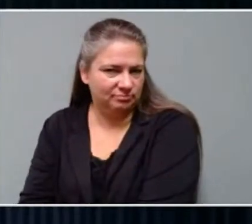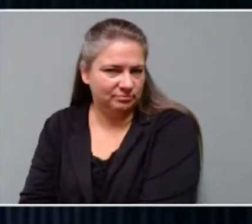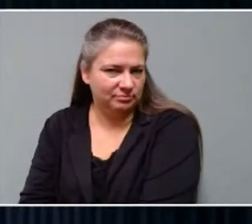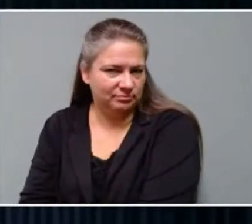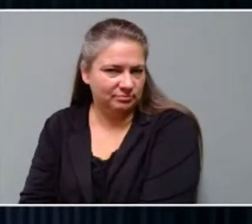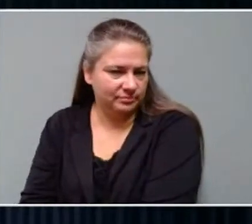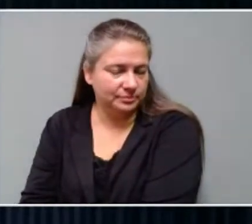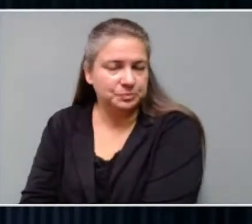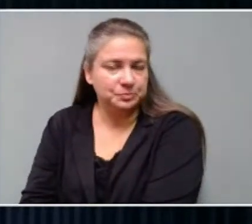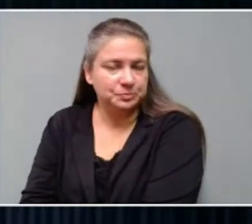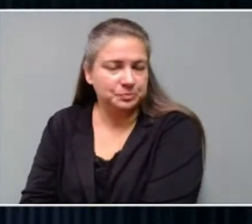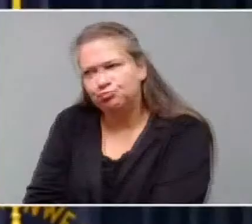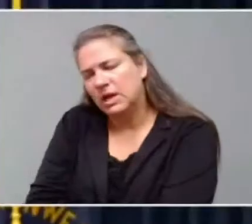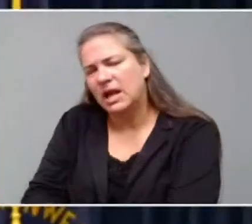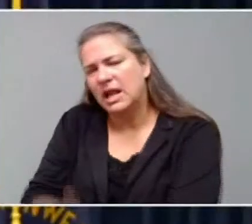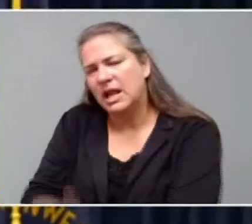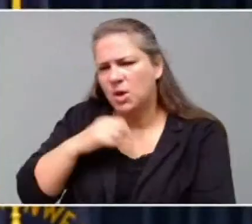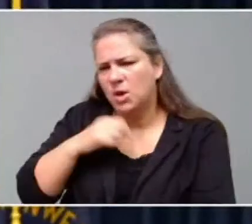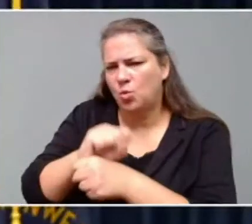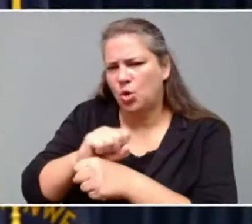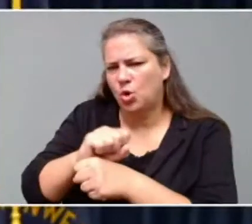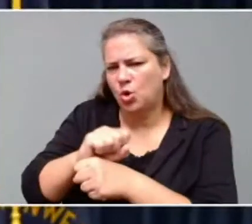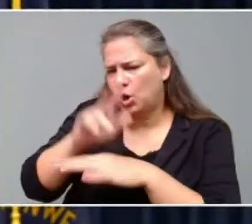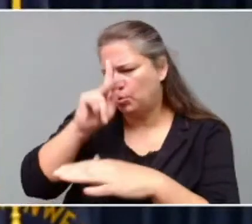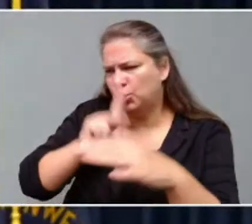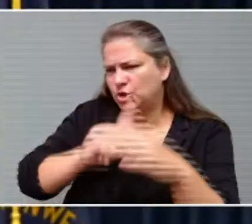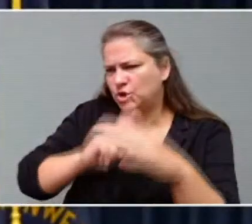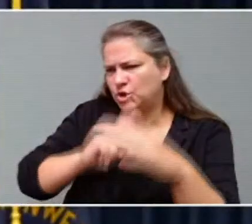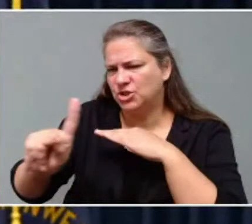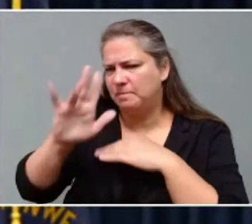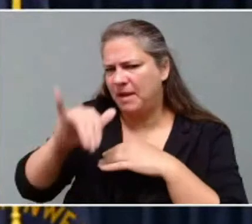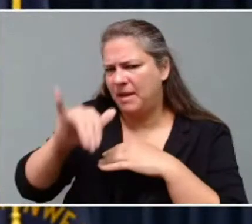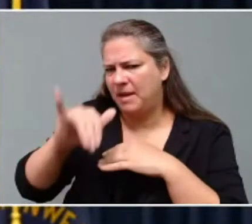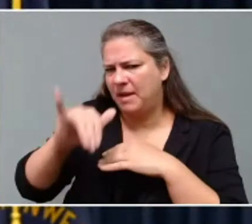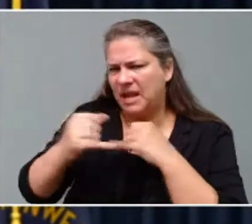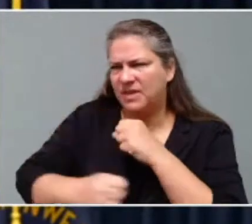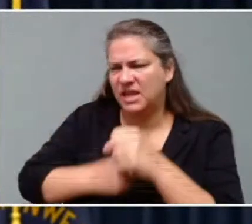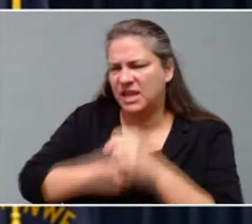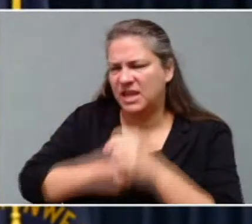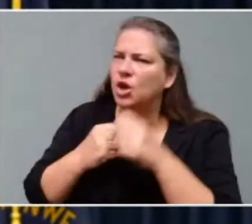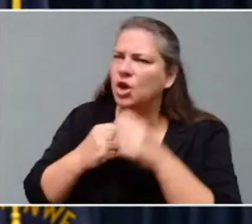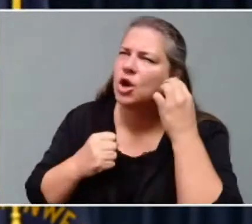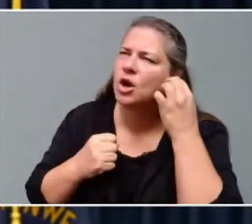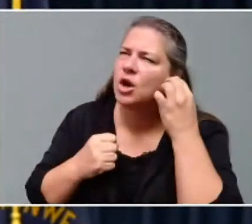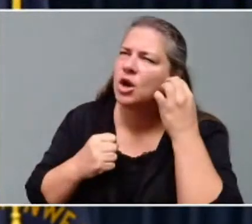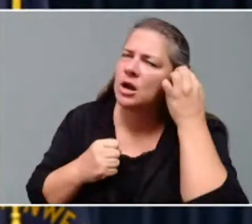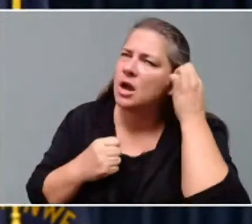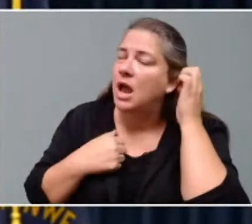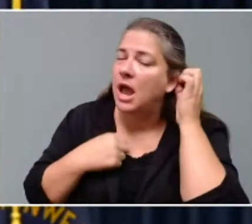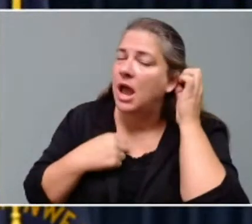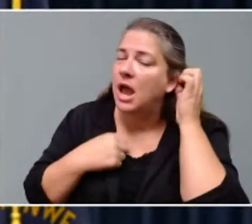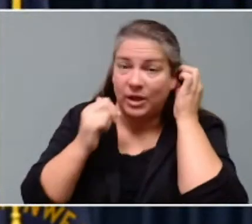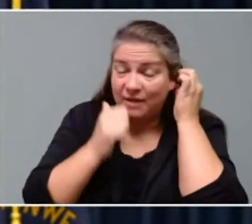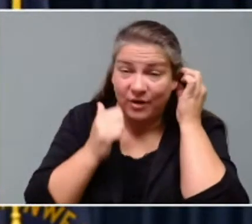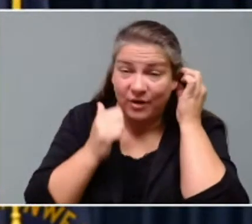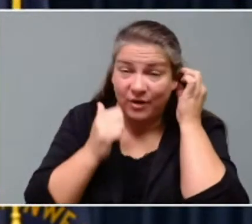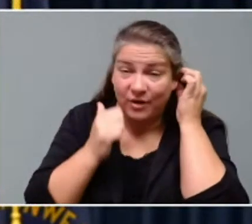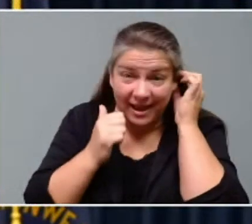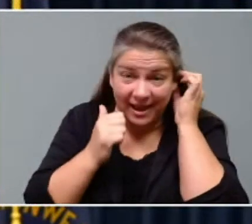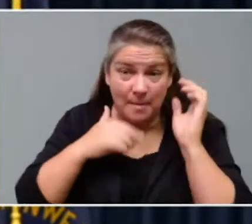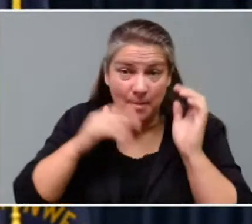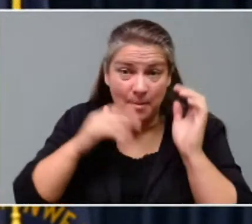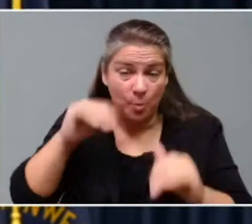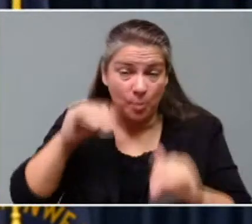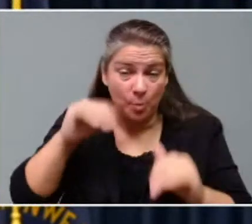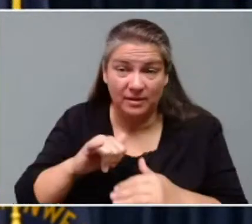Let me work on a projection on by the end of the year. You know, I look day to day, hoping about